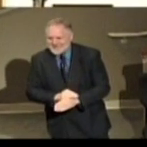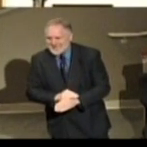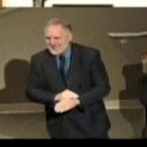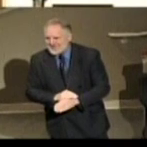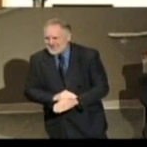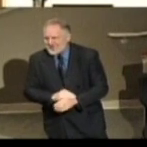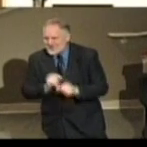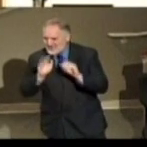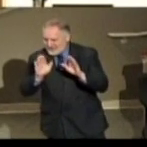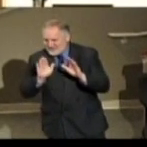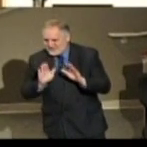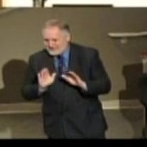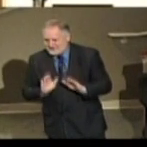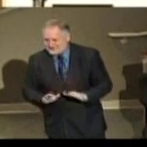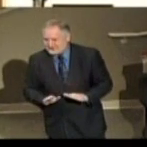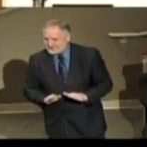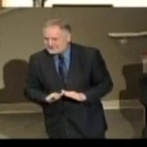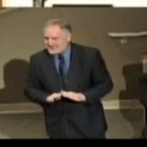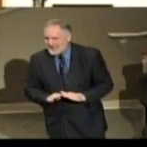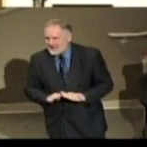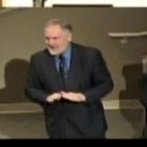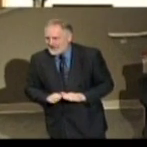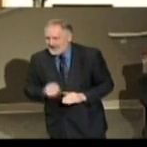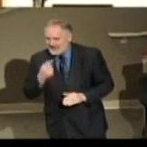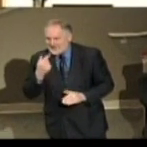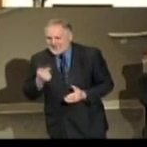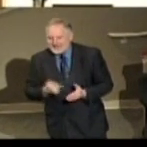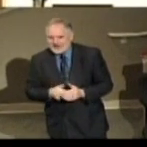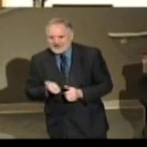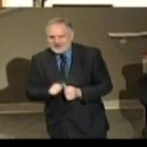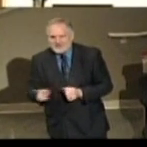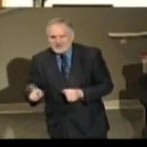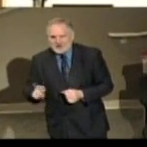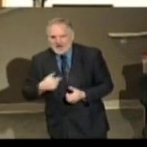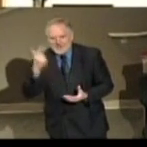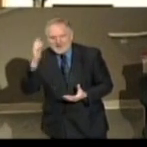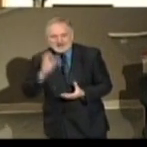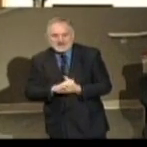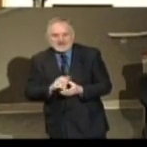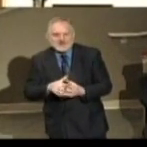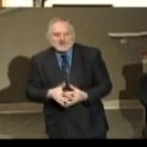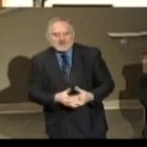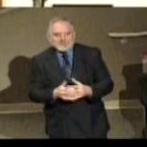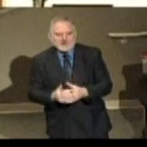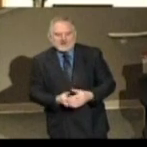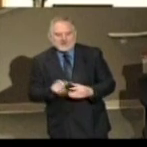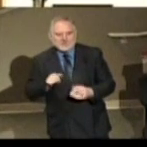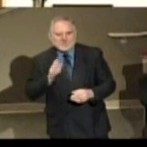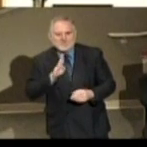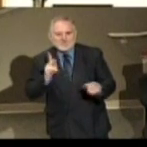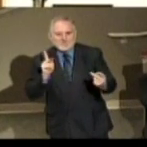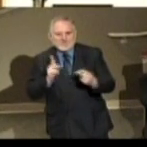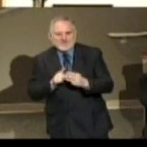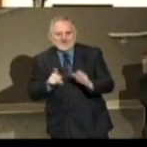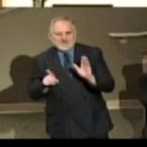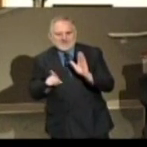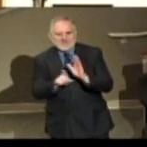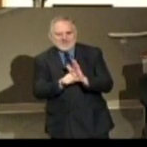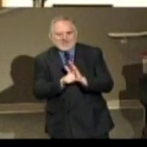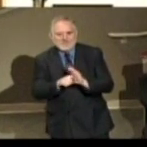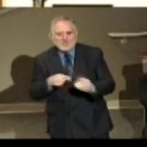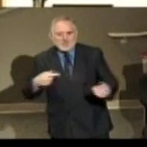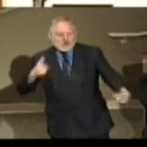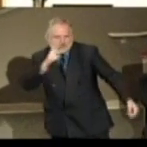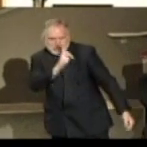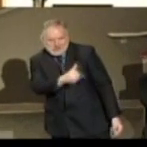Plea," that was wonderful. I've said this everywhere. I believe in America it should be perfectly legal to shoot a bad